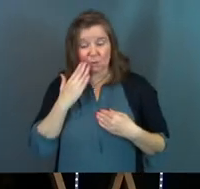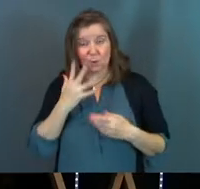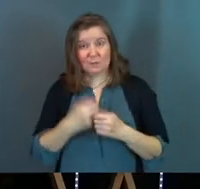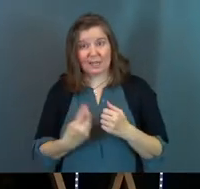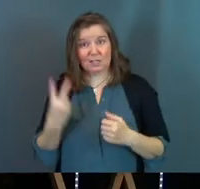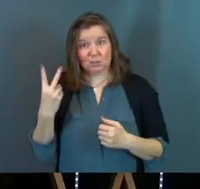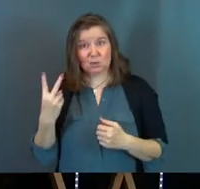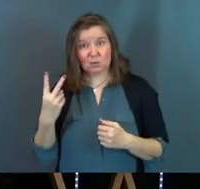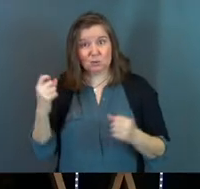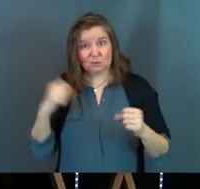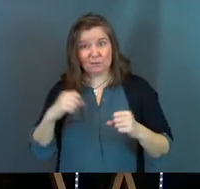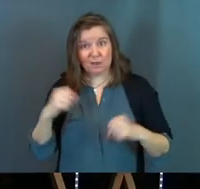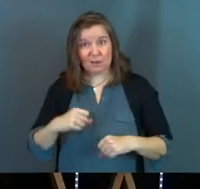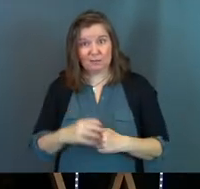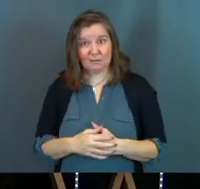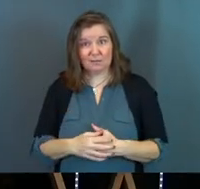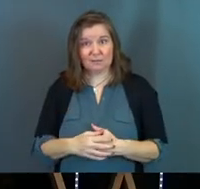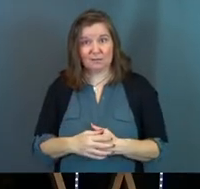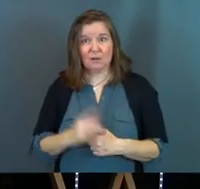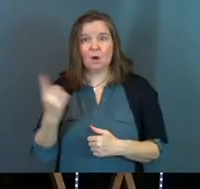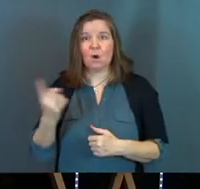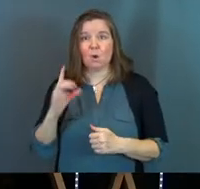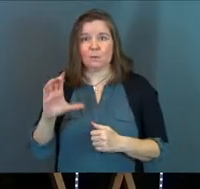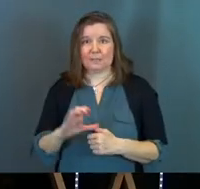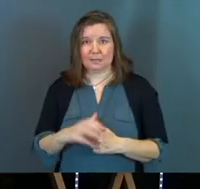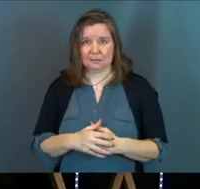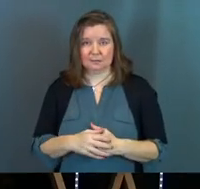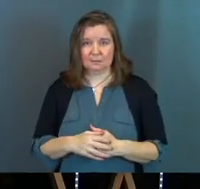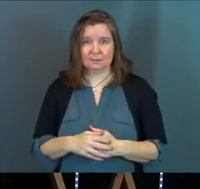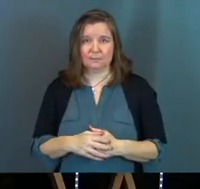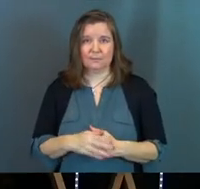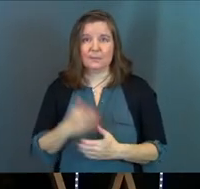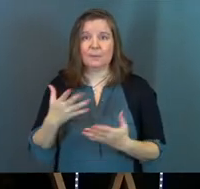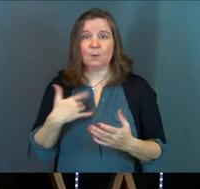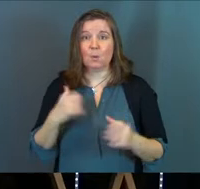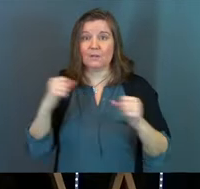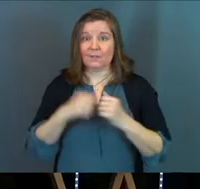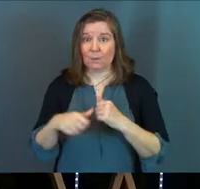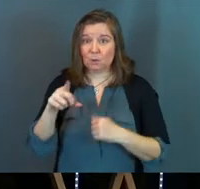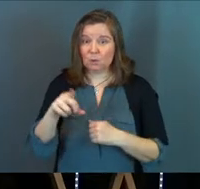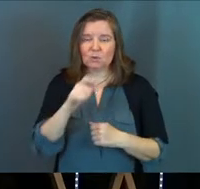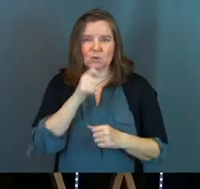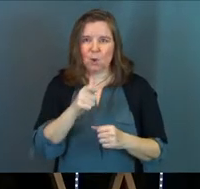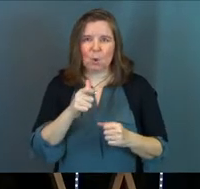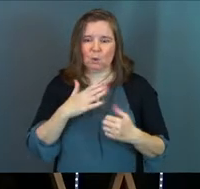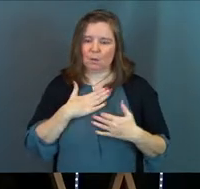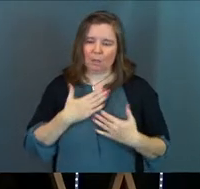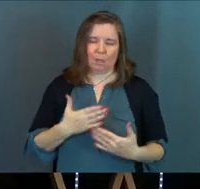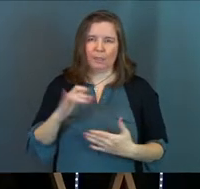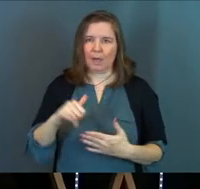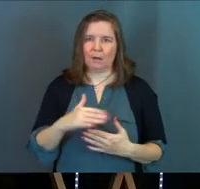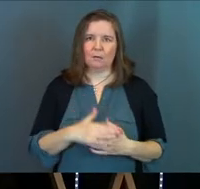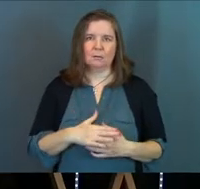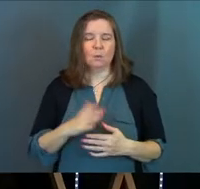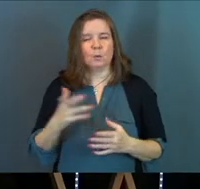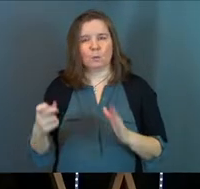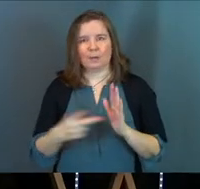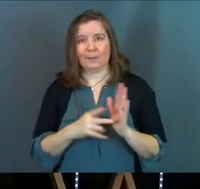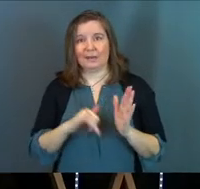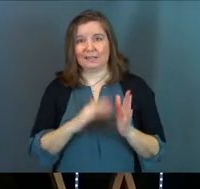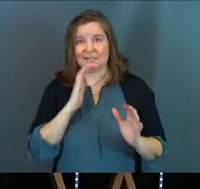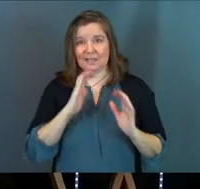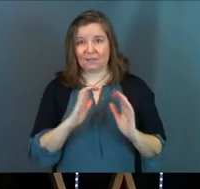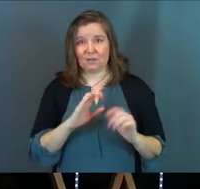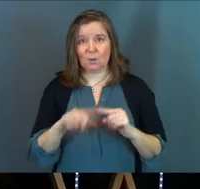takes two to tango? Always does. They may want to fight with you. Don't give in to that. We're going to come back to